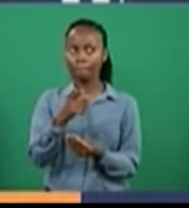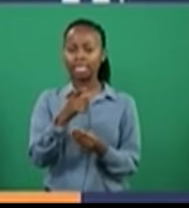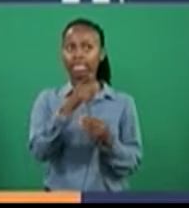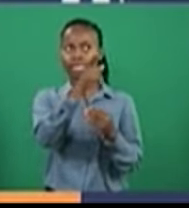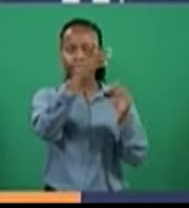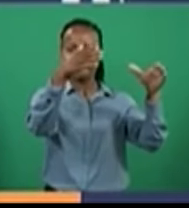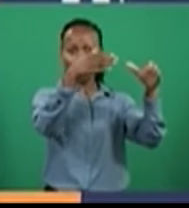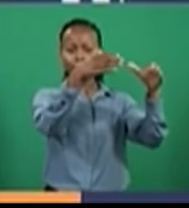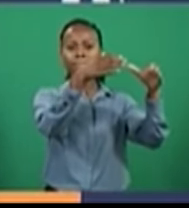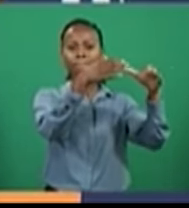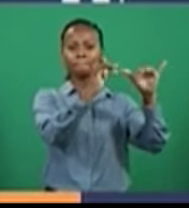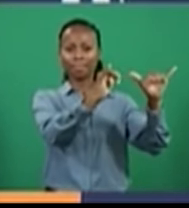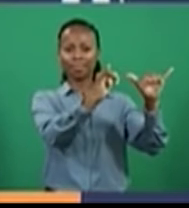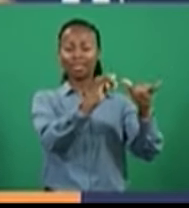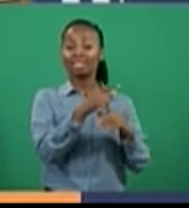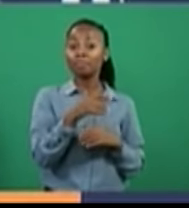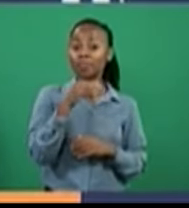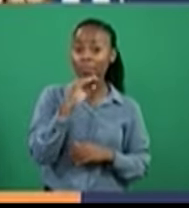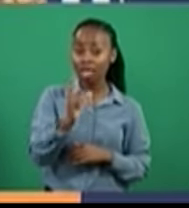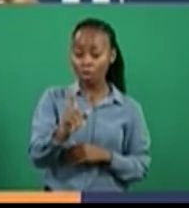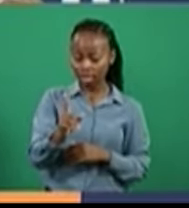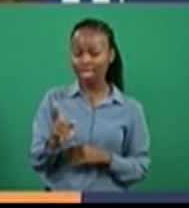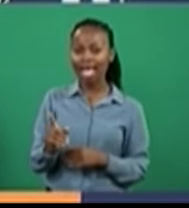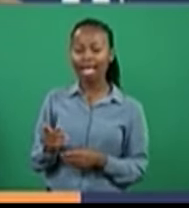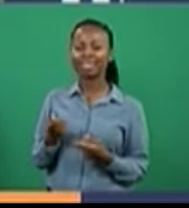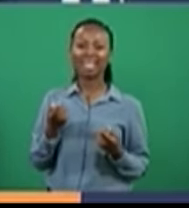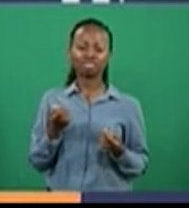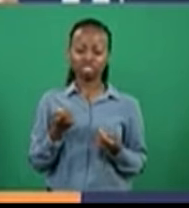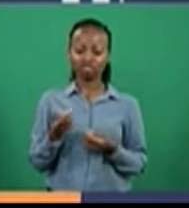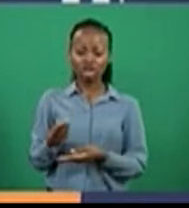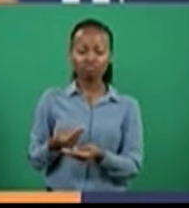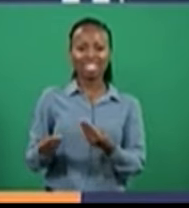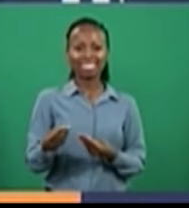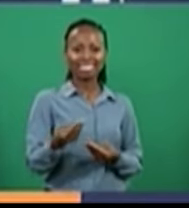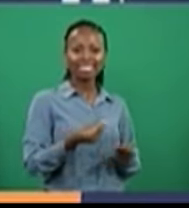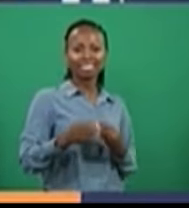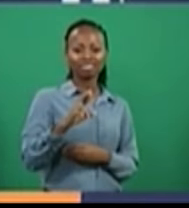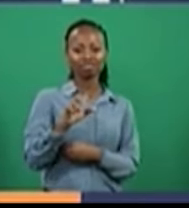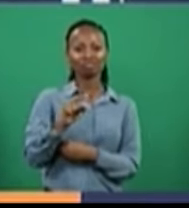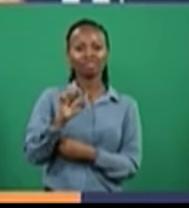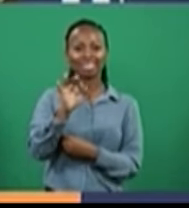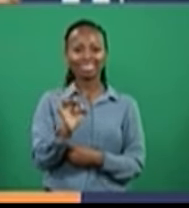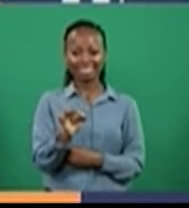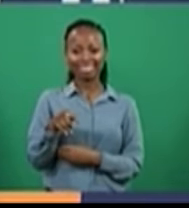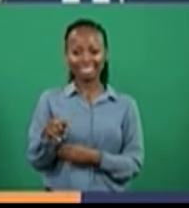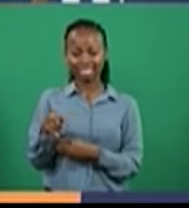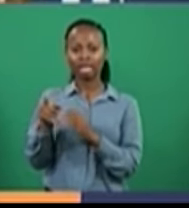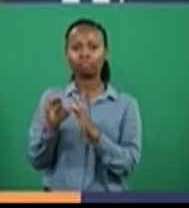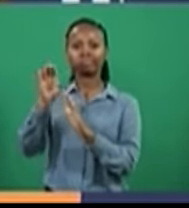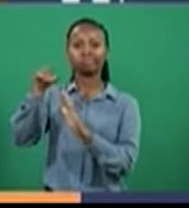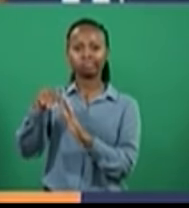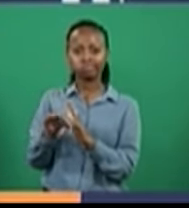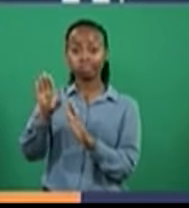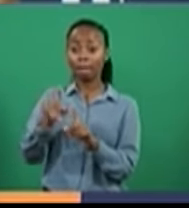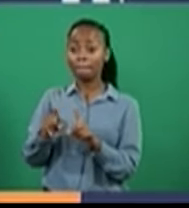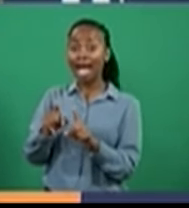that led to a realignment of exchange rates, and thus exchange rates of emerging market countries